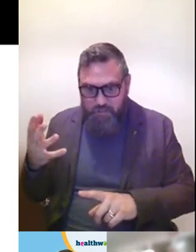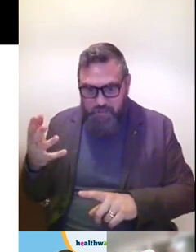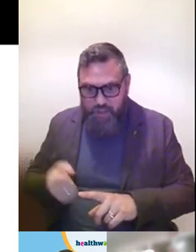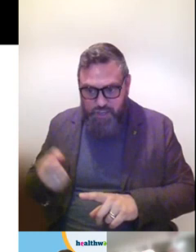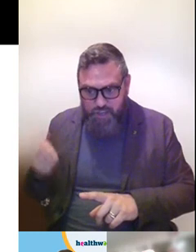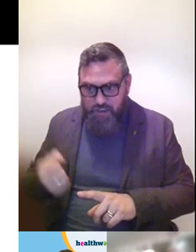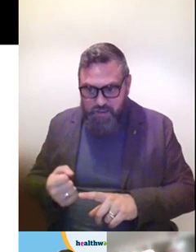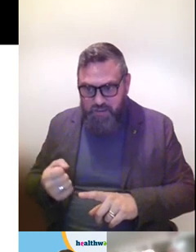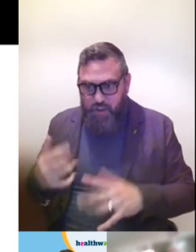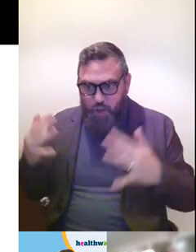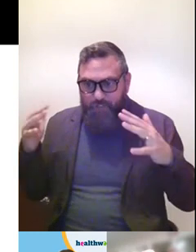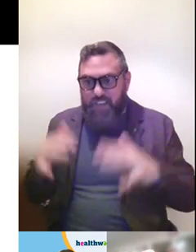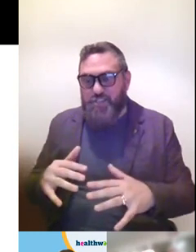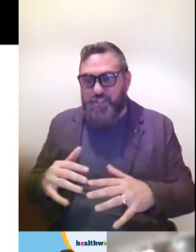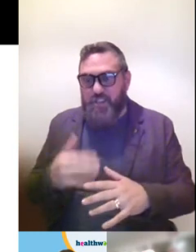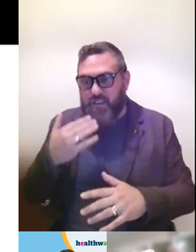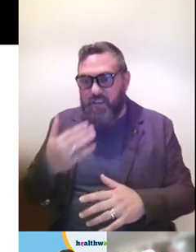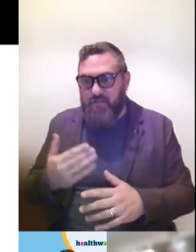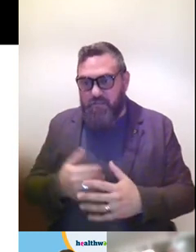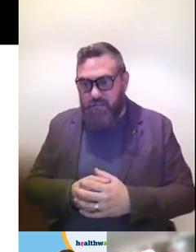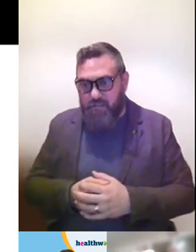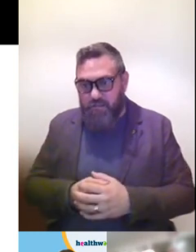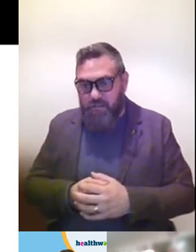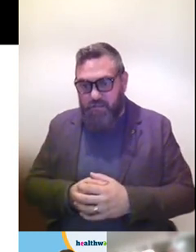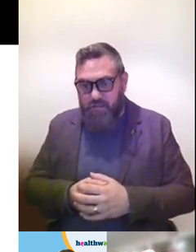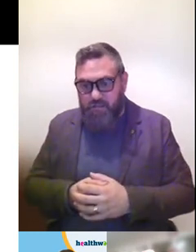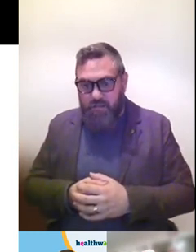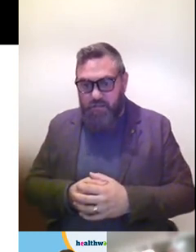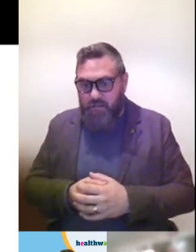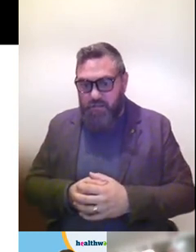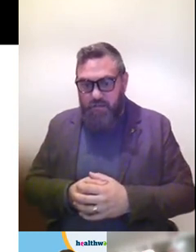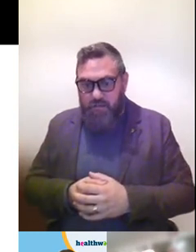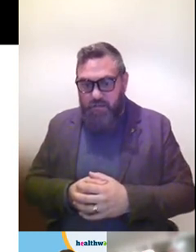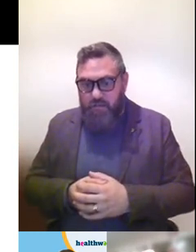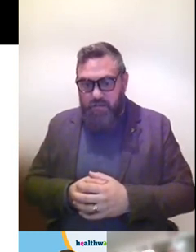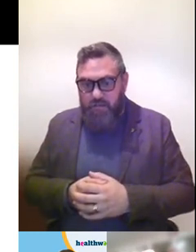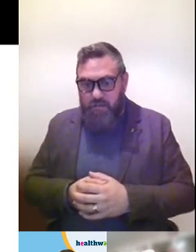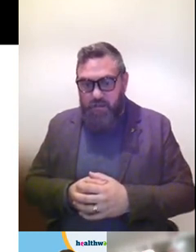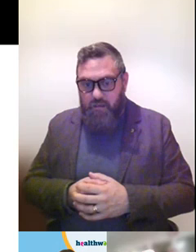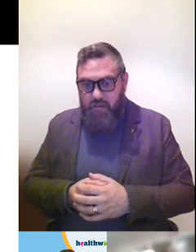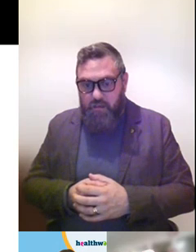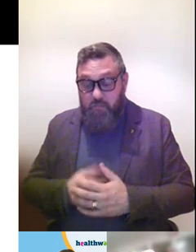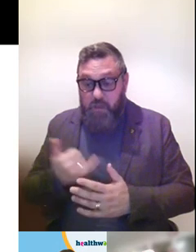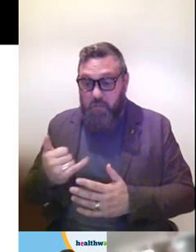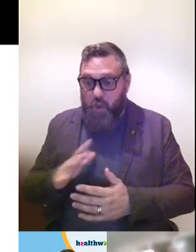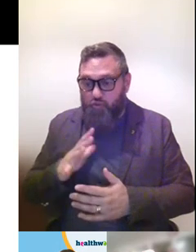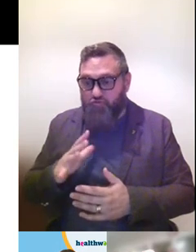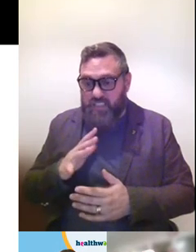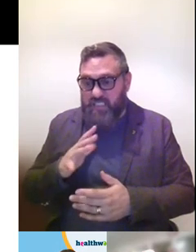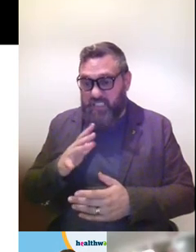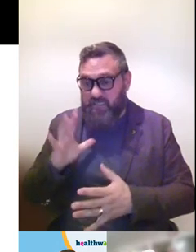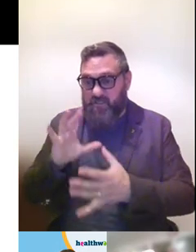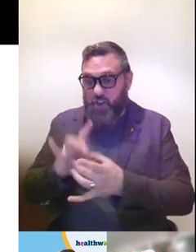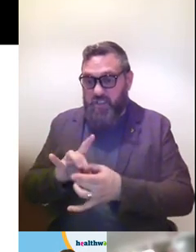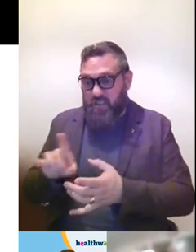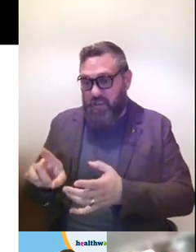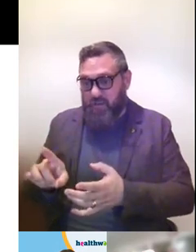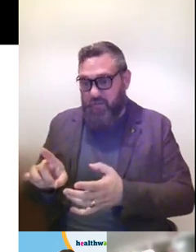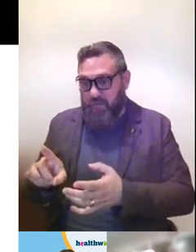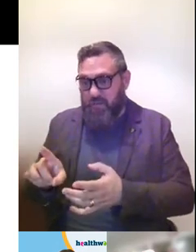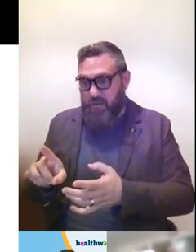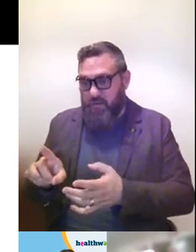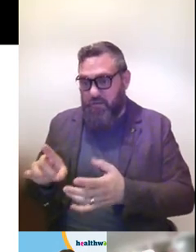National Pensioners Convention. Thank you. Yeah, so it may be that we've already contacted them, but that's really helpful to flag